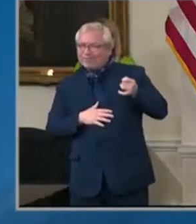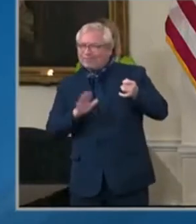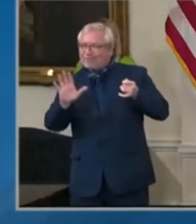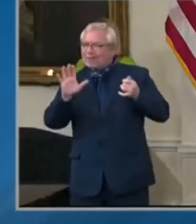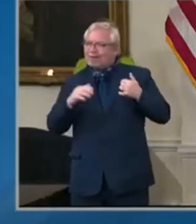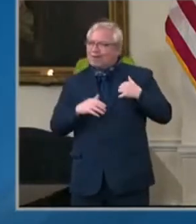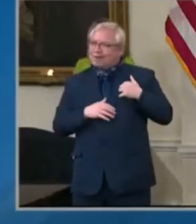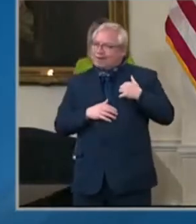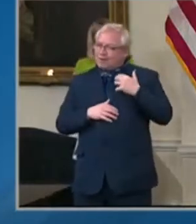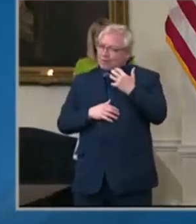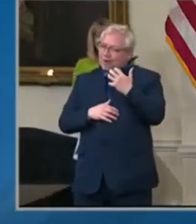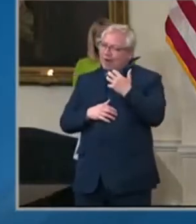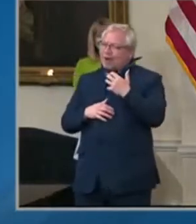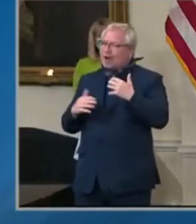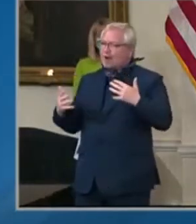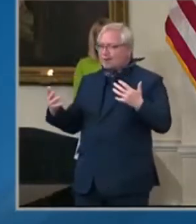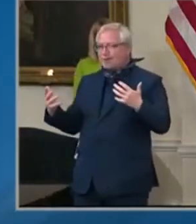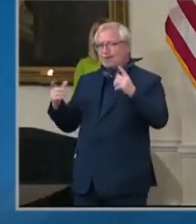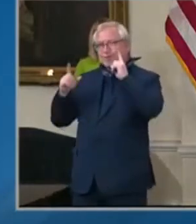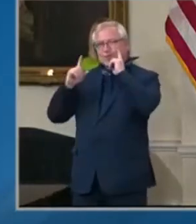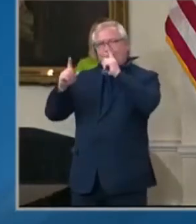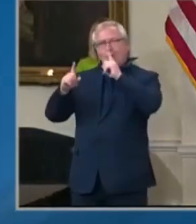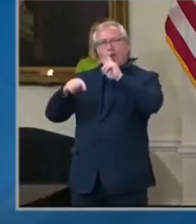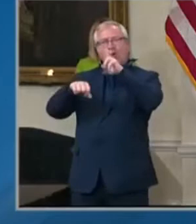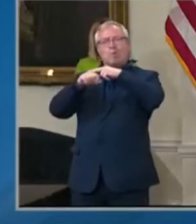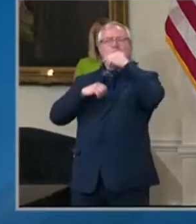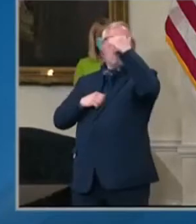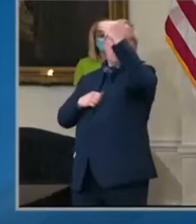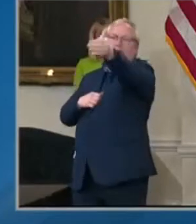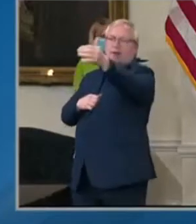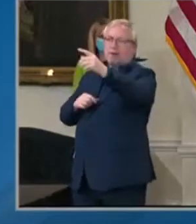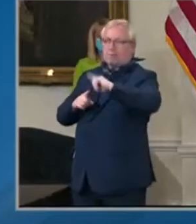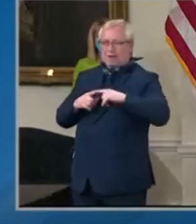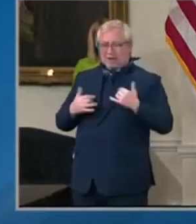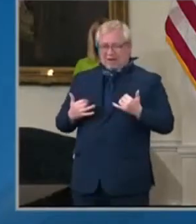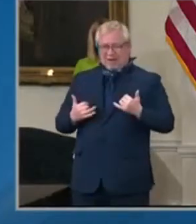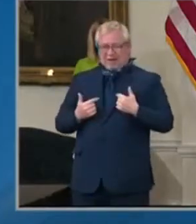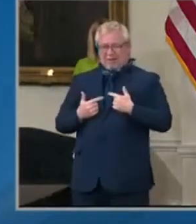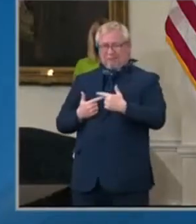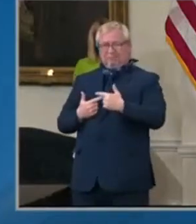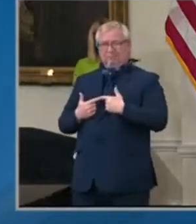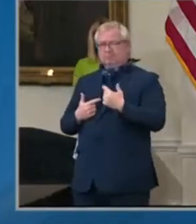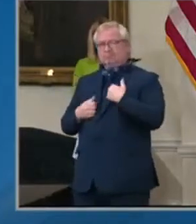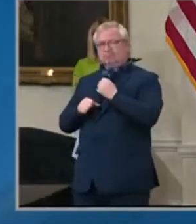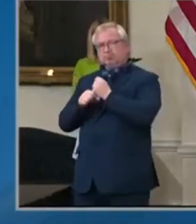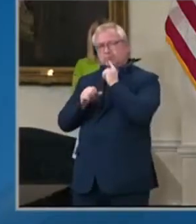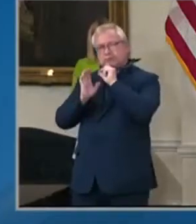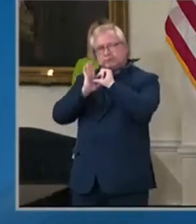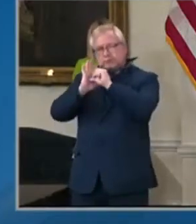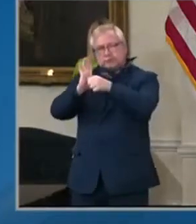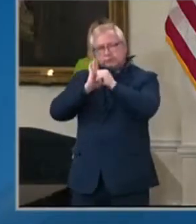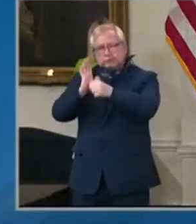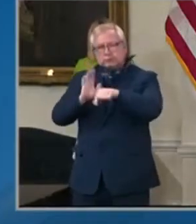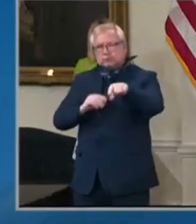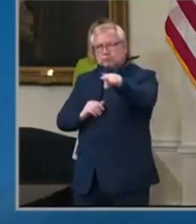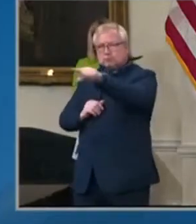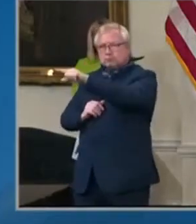back to normal. In fact, it is important to recognize that until